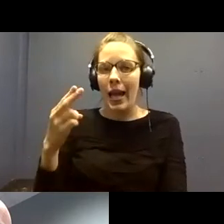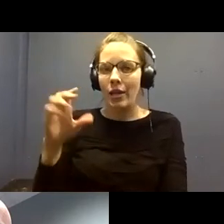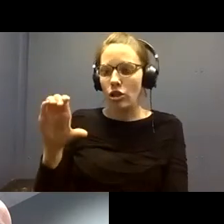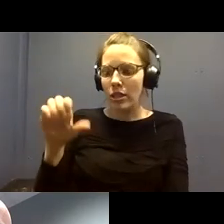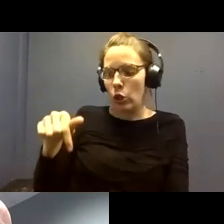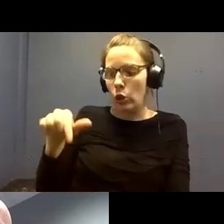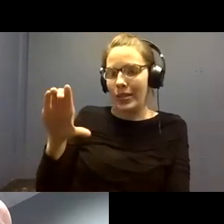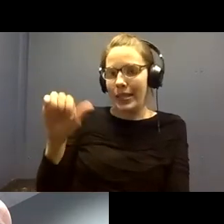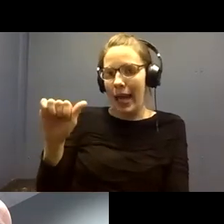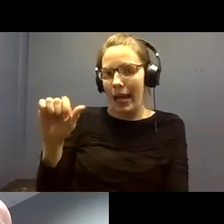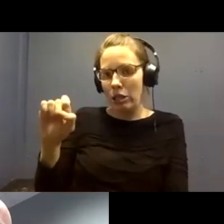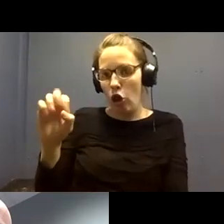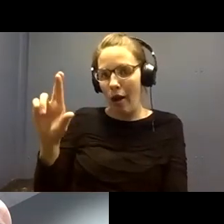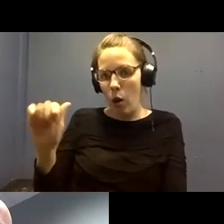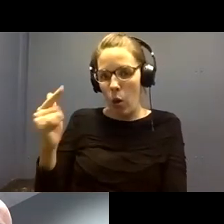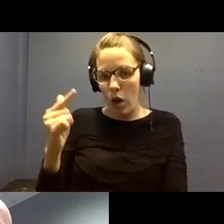chcqca.org.